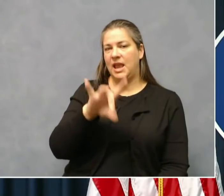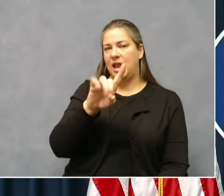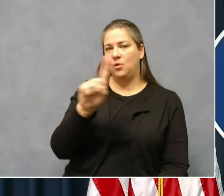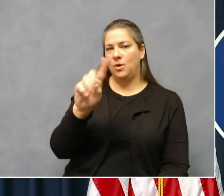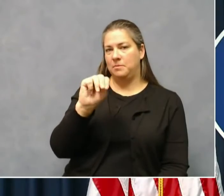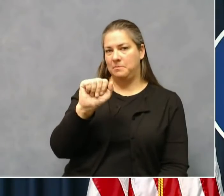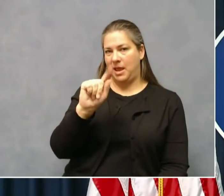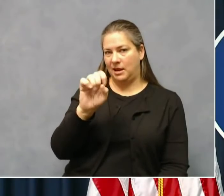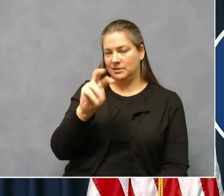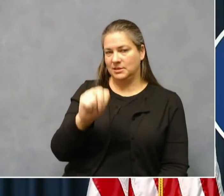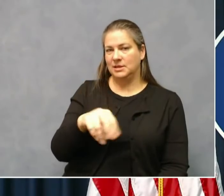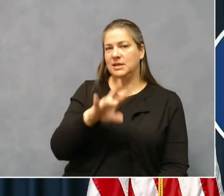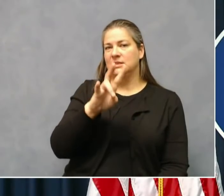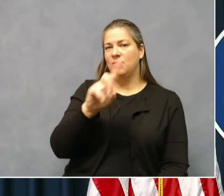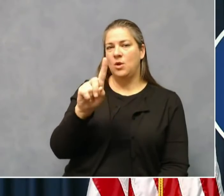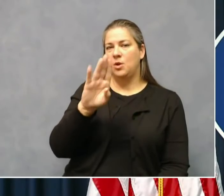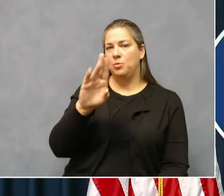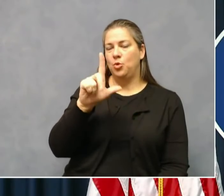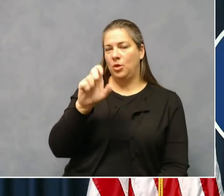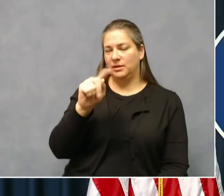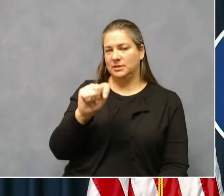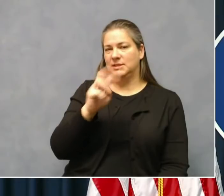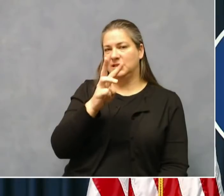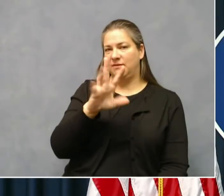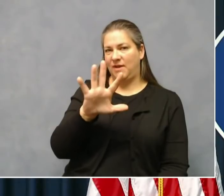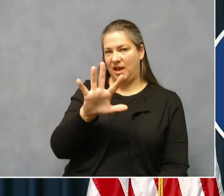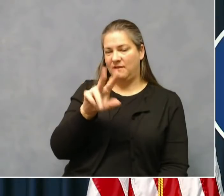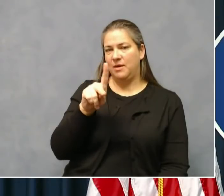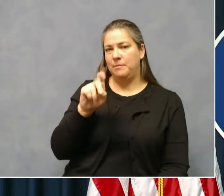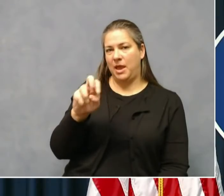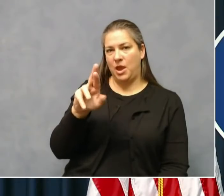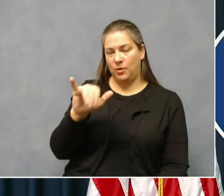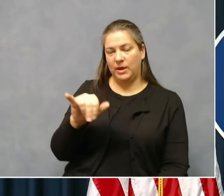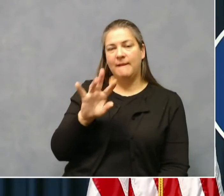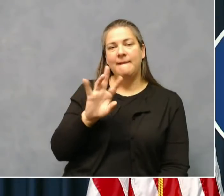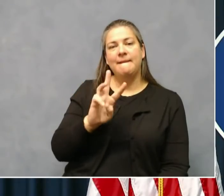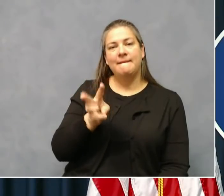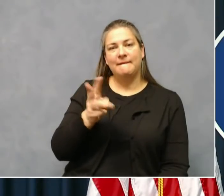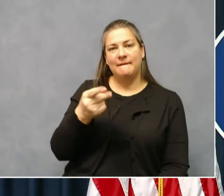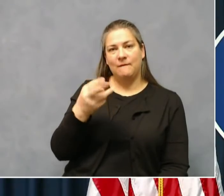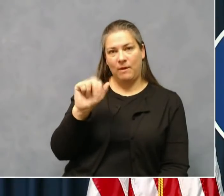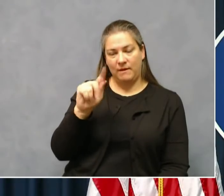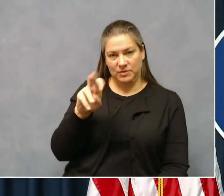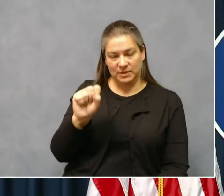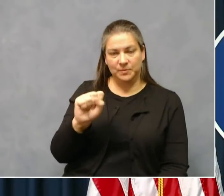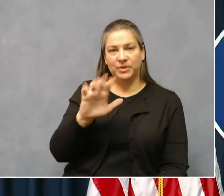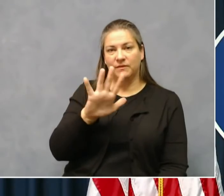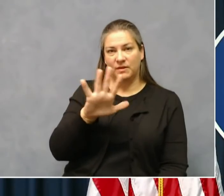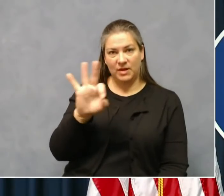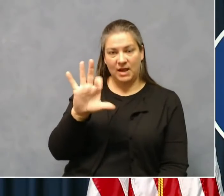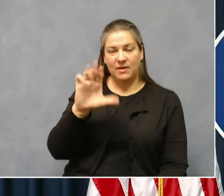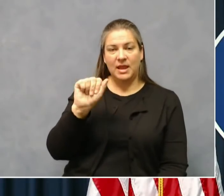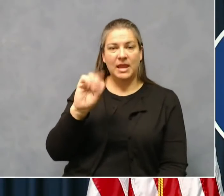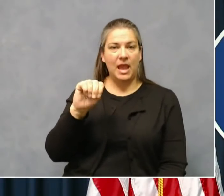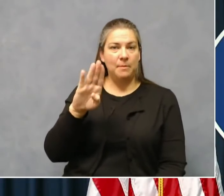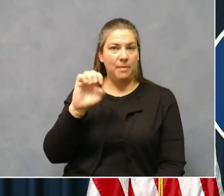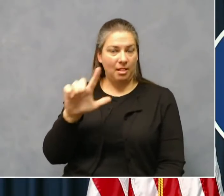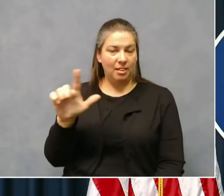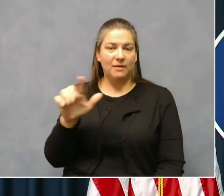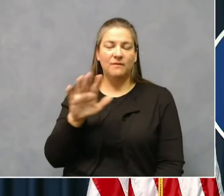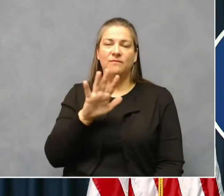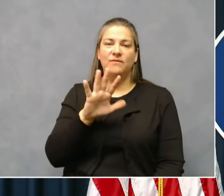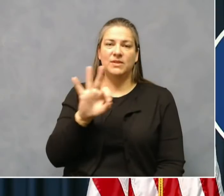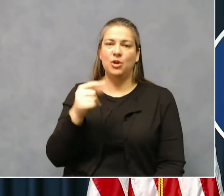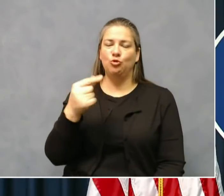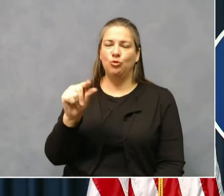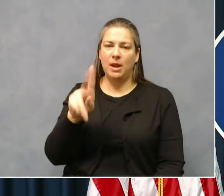71 in Bullitt, 65 in Perry, 60 in Graves, 59 in Campbell, 59 in Greenup, 54